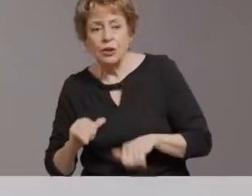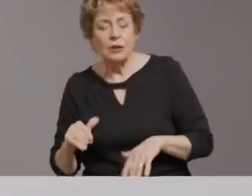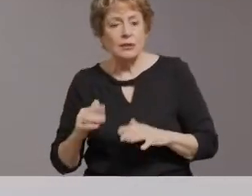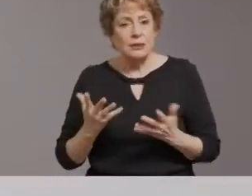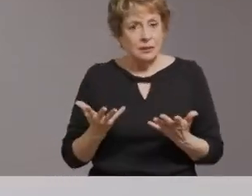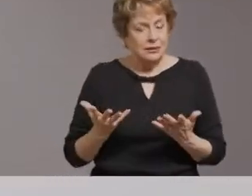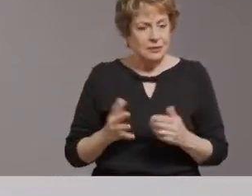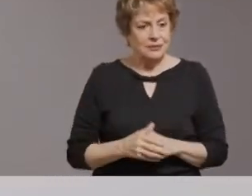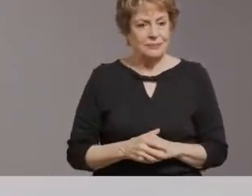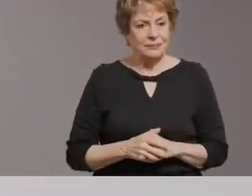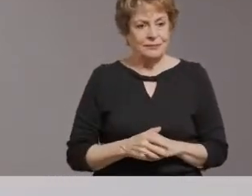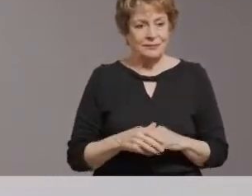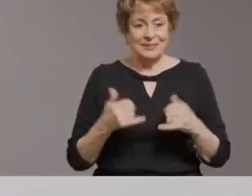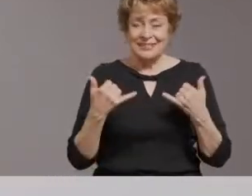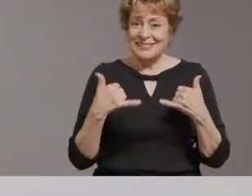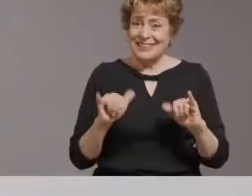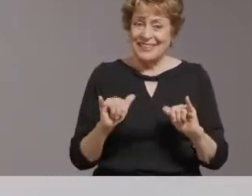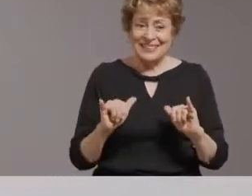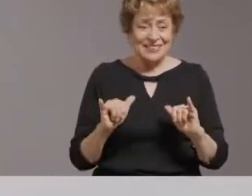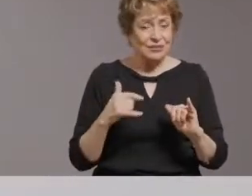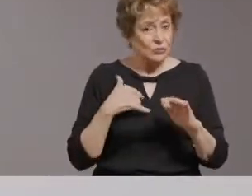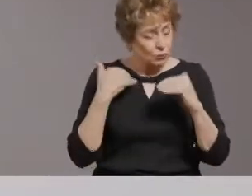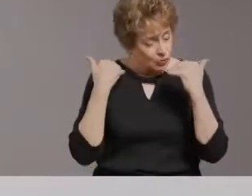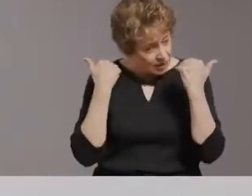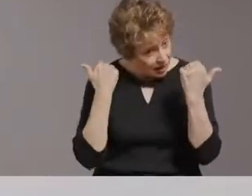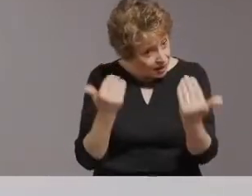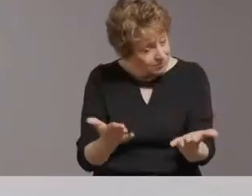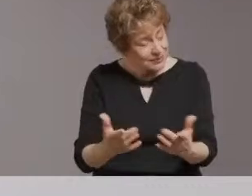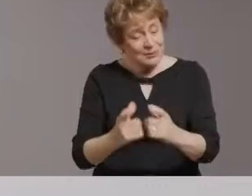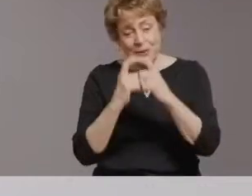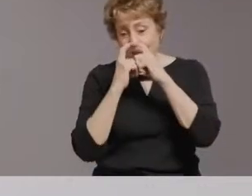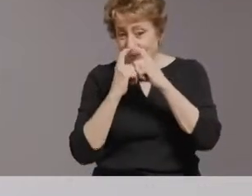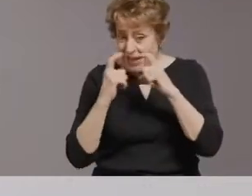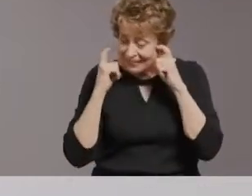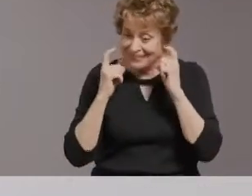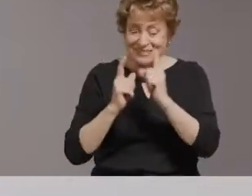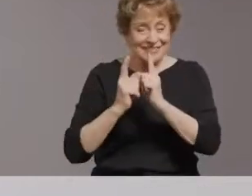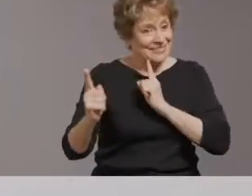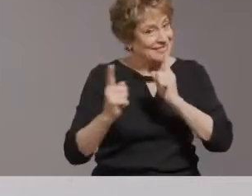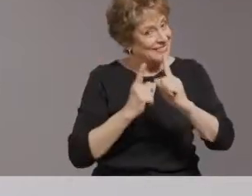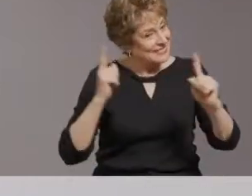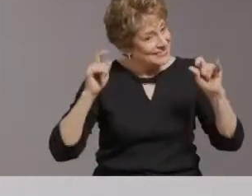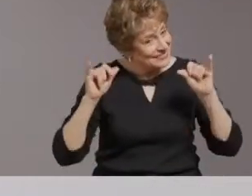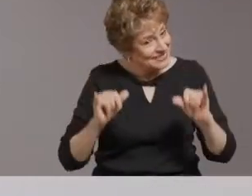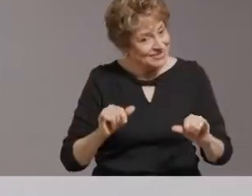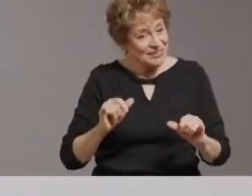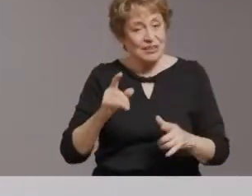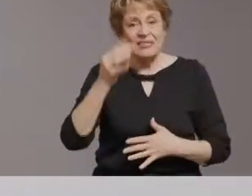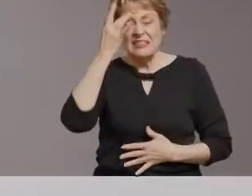our recommendation to wear a mask and to stay physically distanced and to stay home when you're sick.